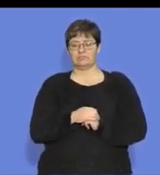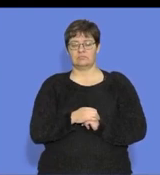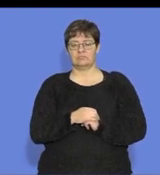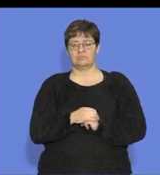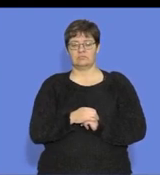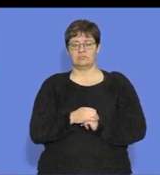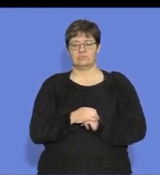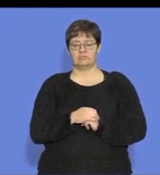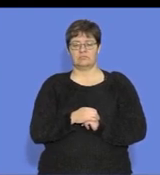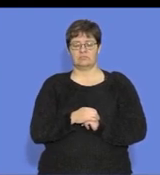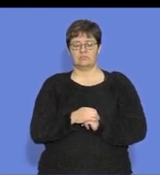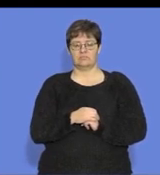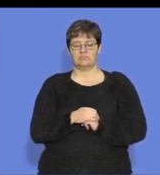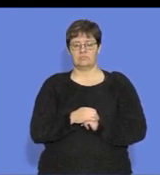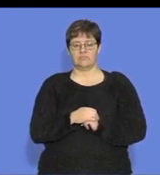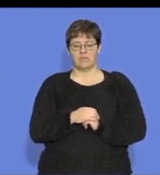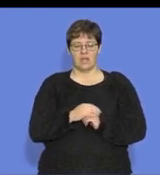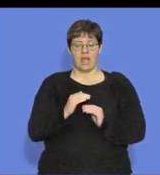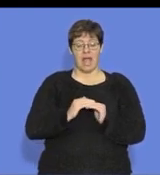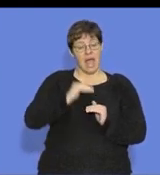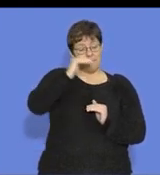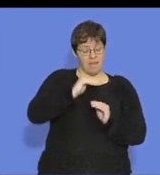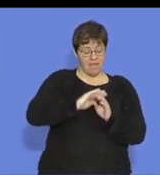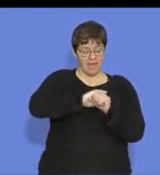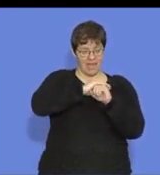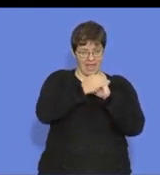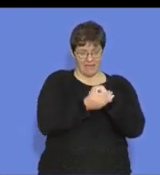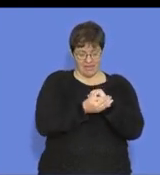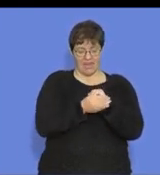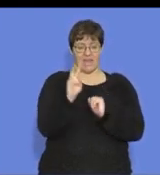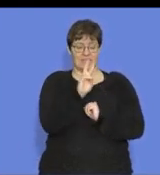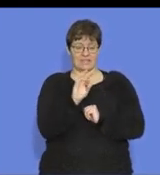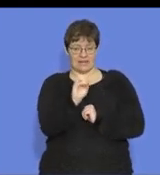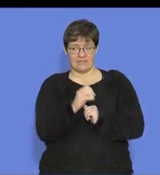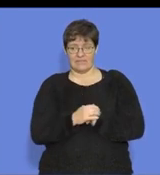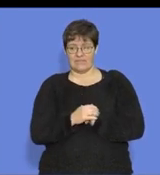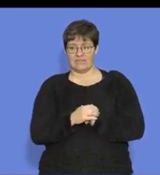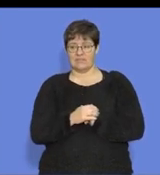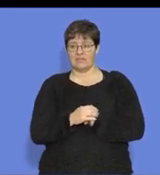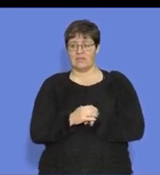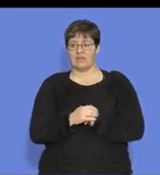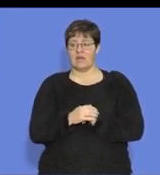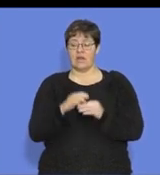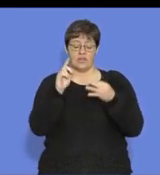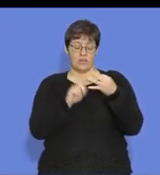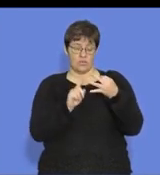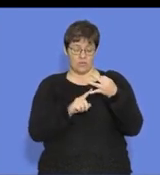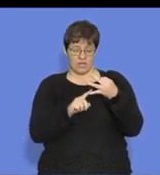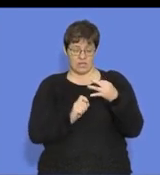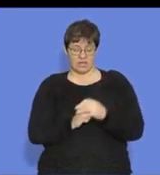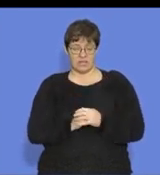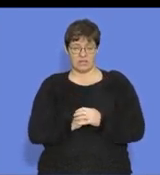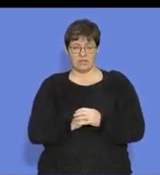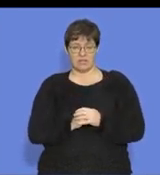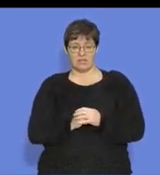upper surface covered with Vaseline. Leaf number three,